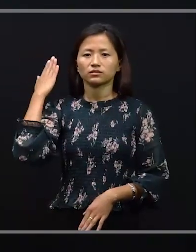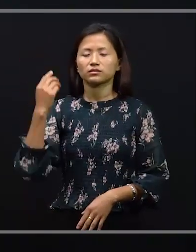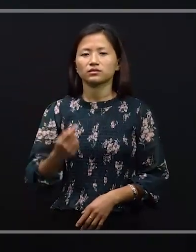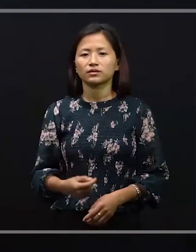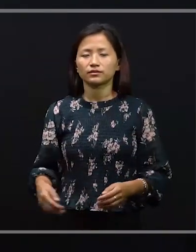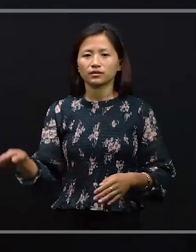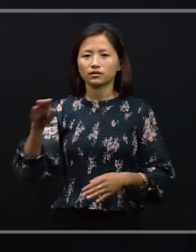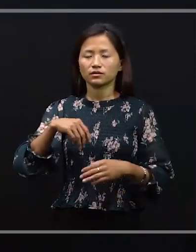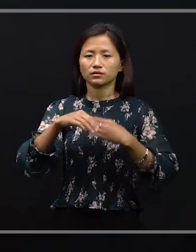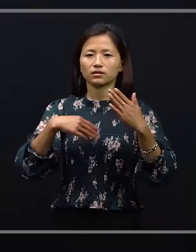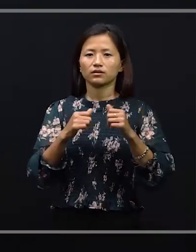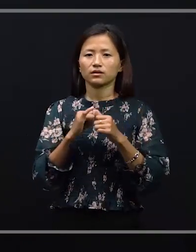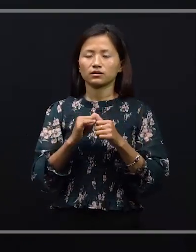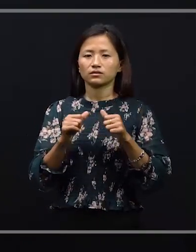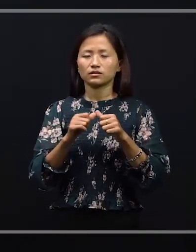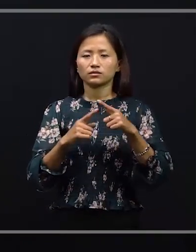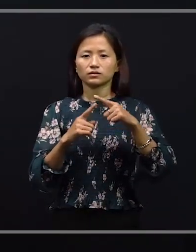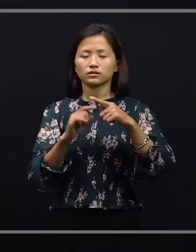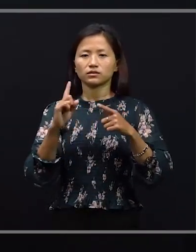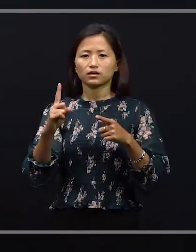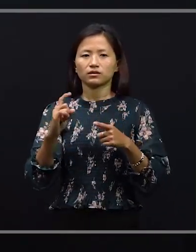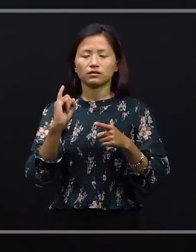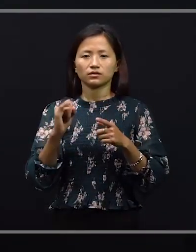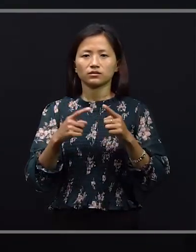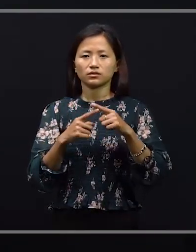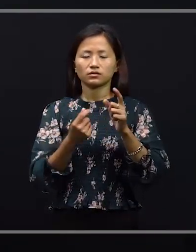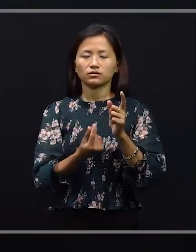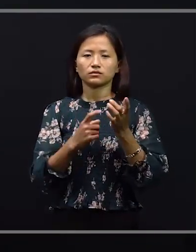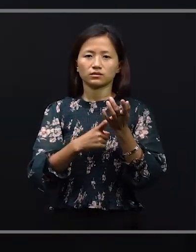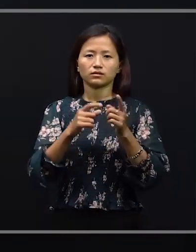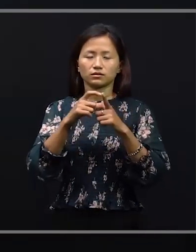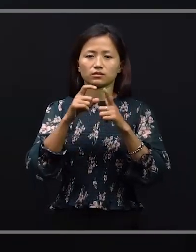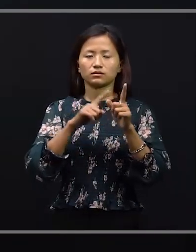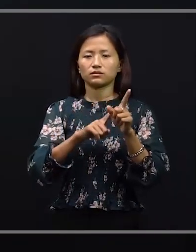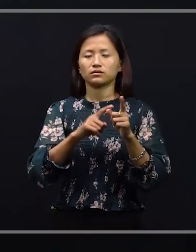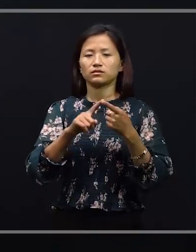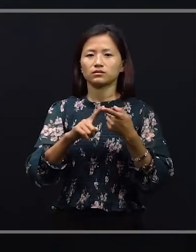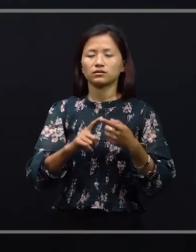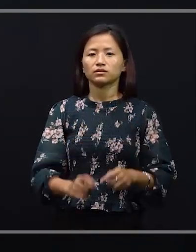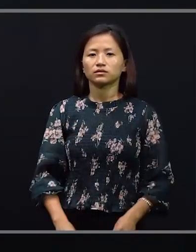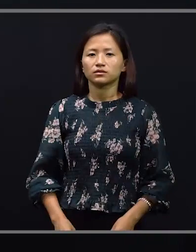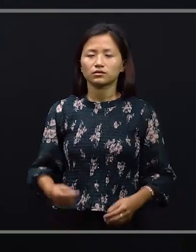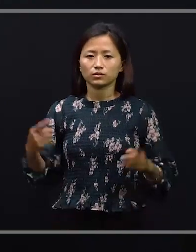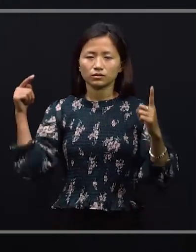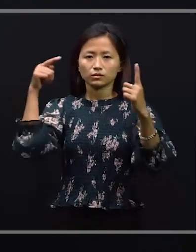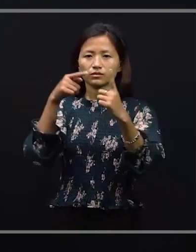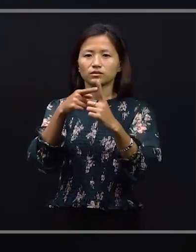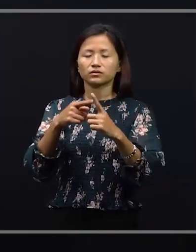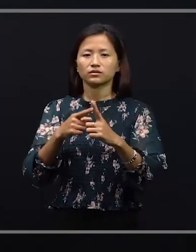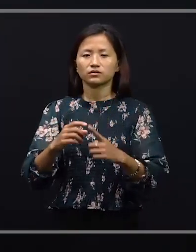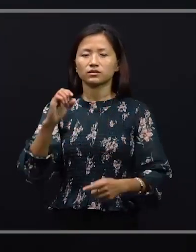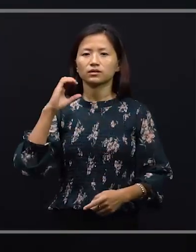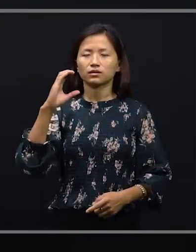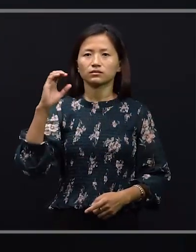the attitude of the Britishers. The Britishers, in the beginning, they were very friendly towards the Congress, but at